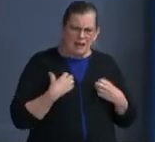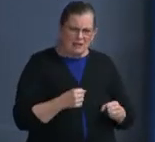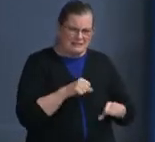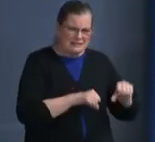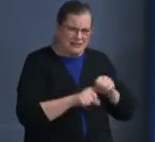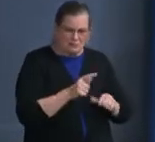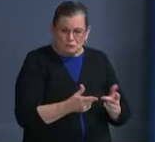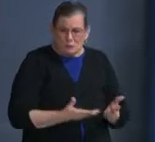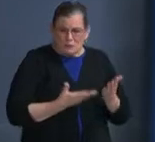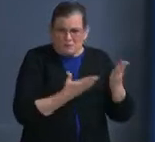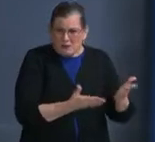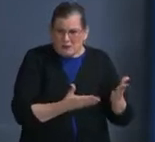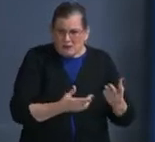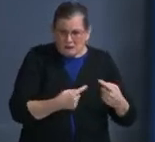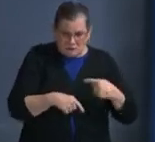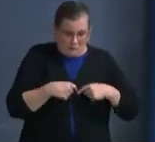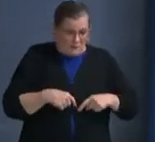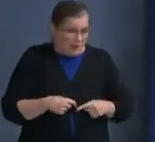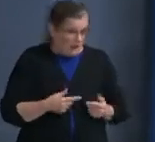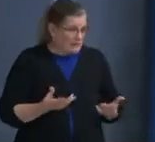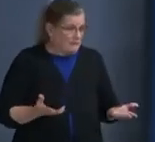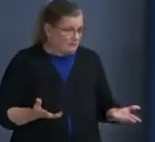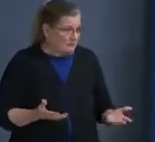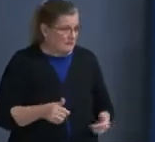for rolling back.